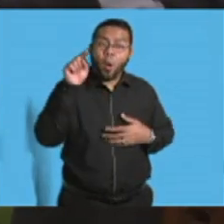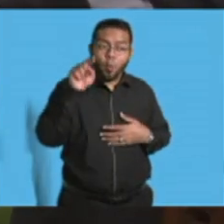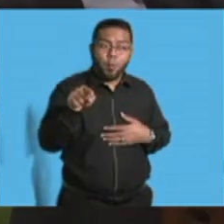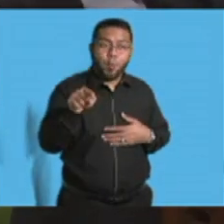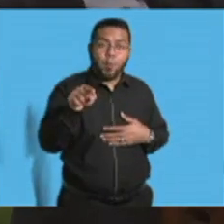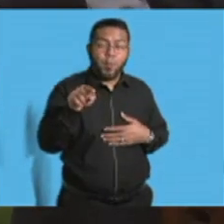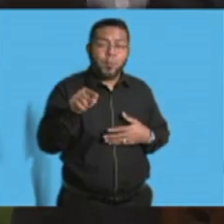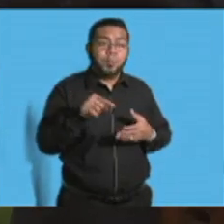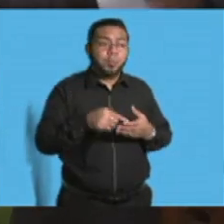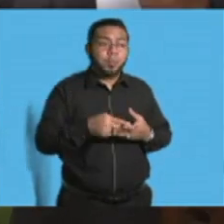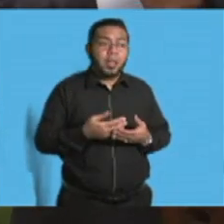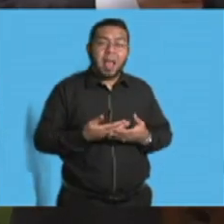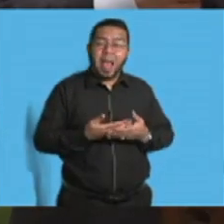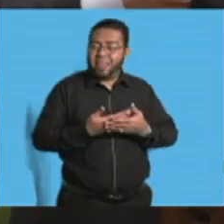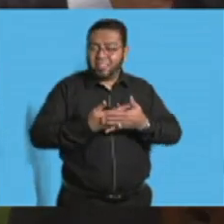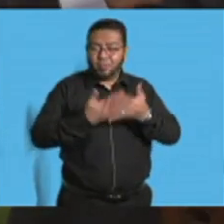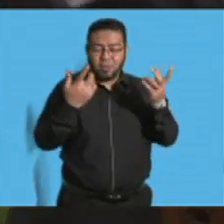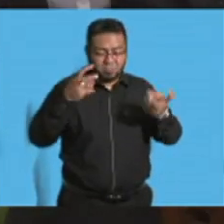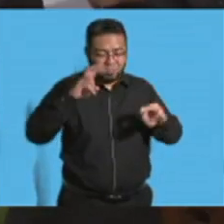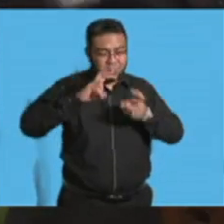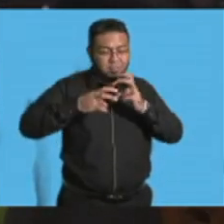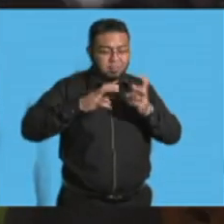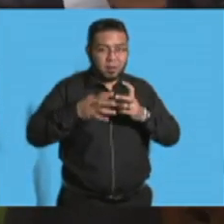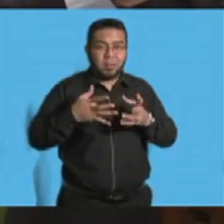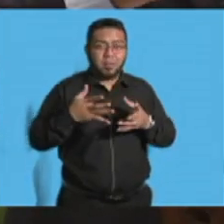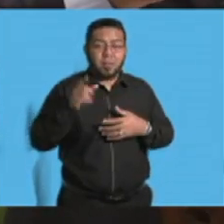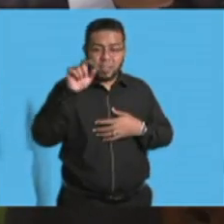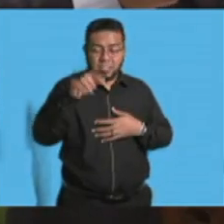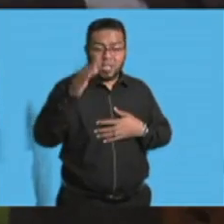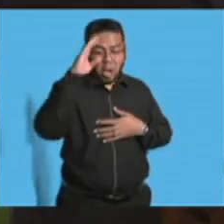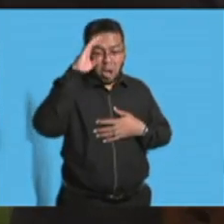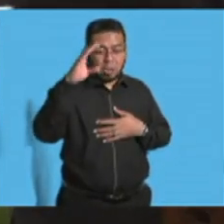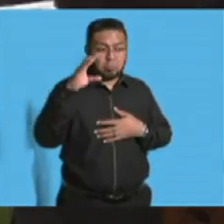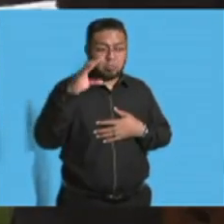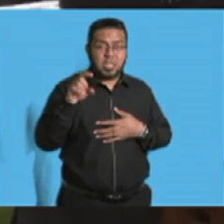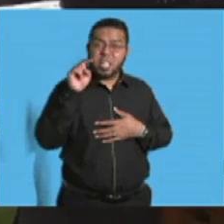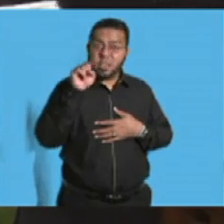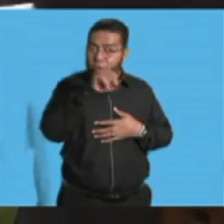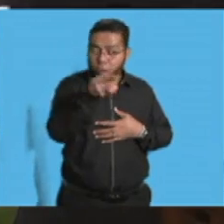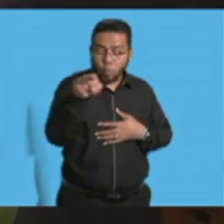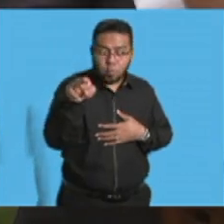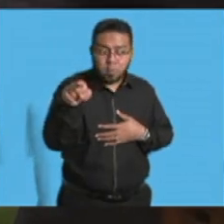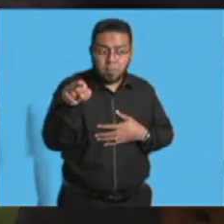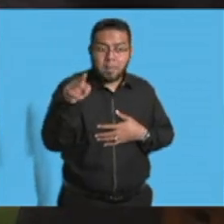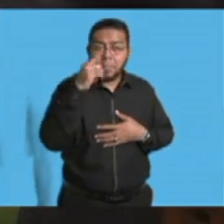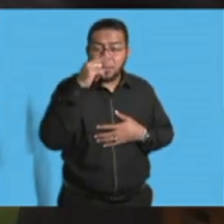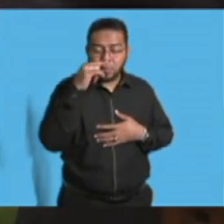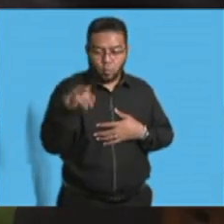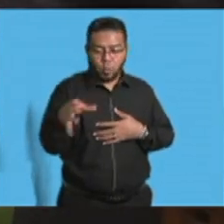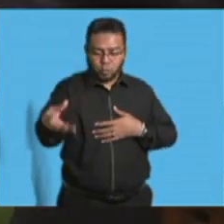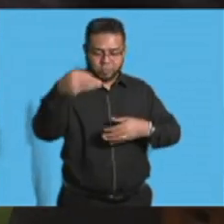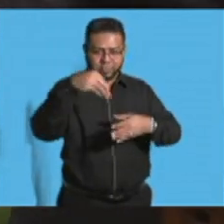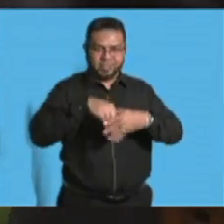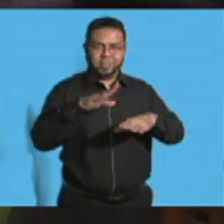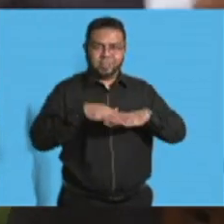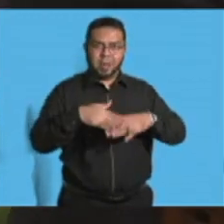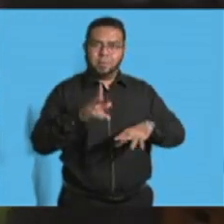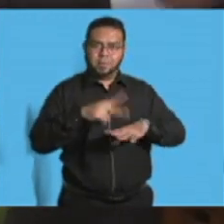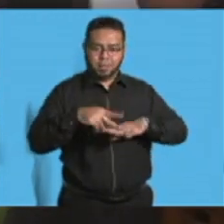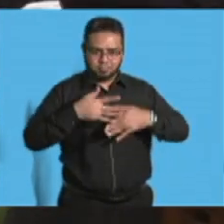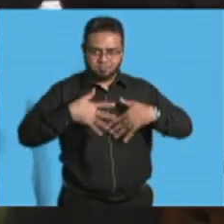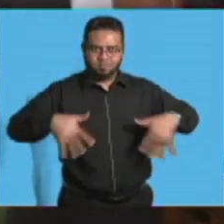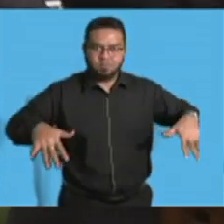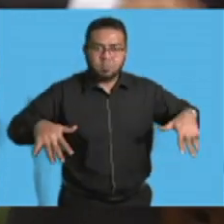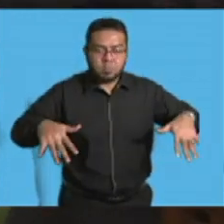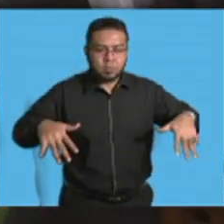great calamity that would befall this country if those people were ever to sit on this side.